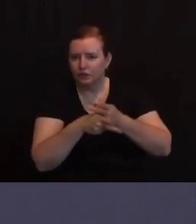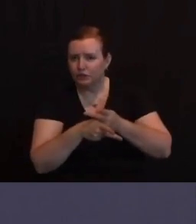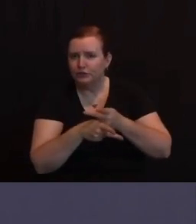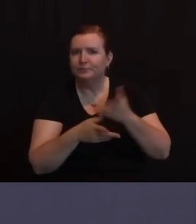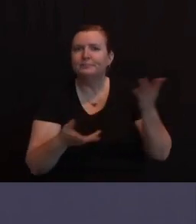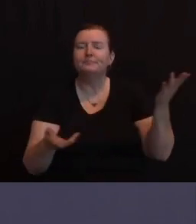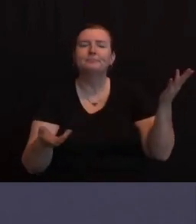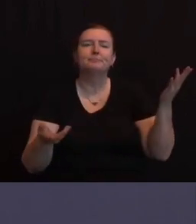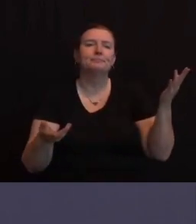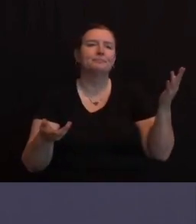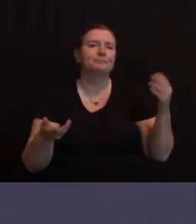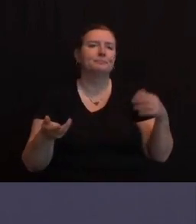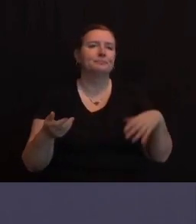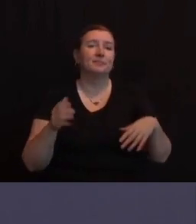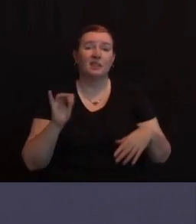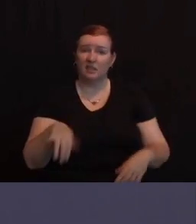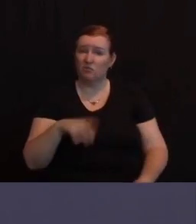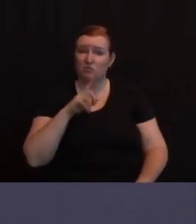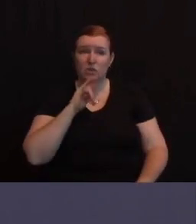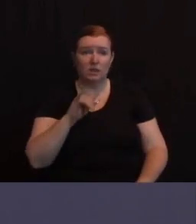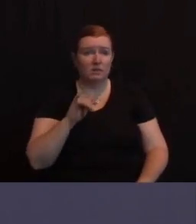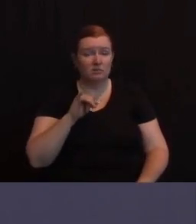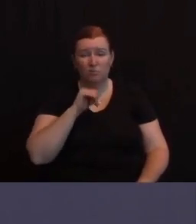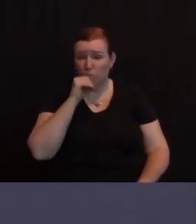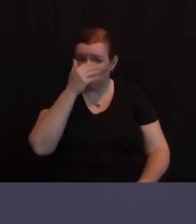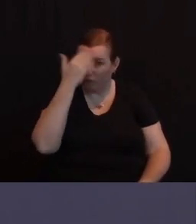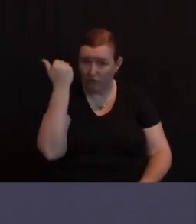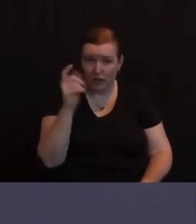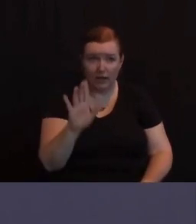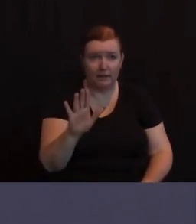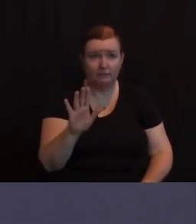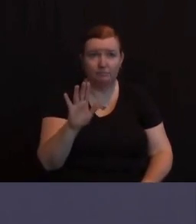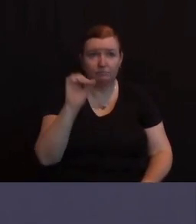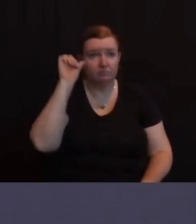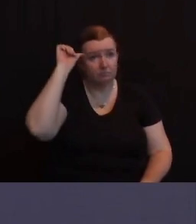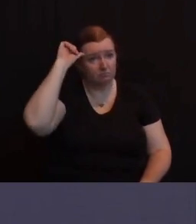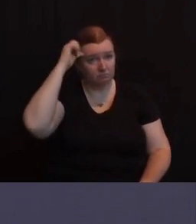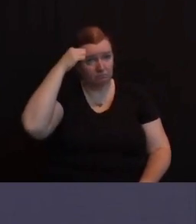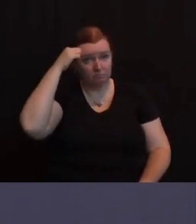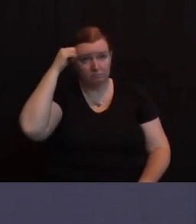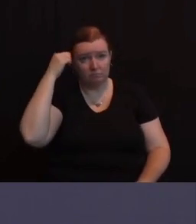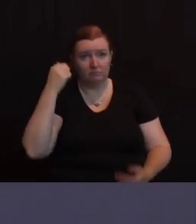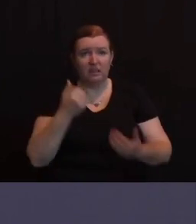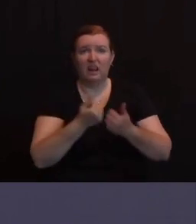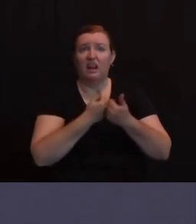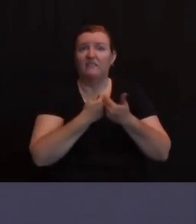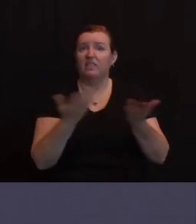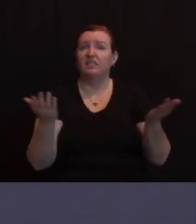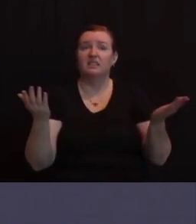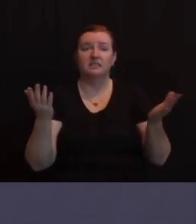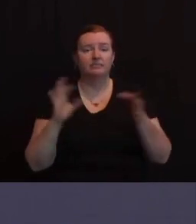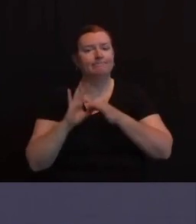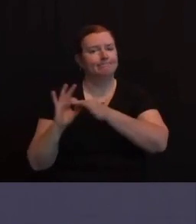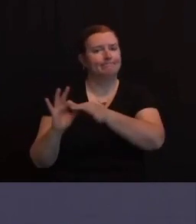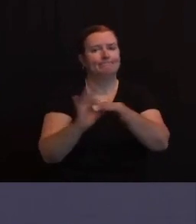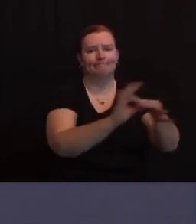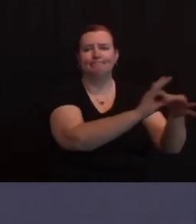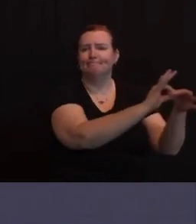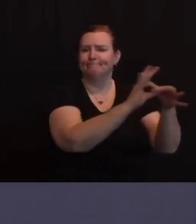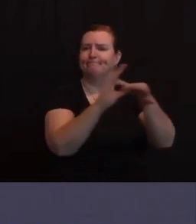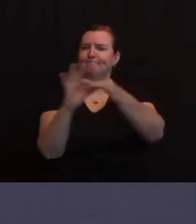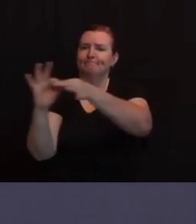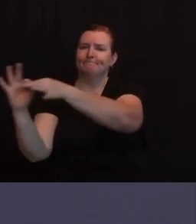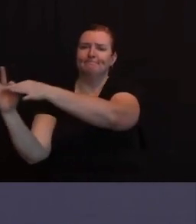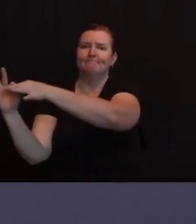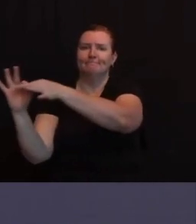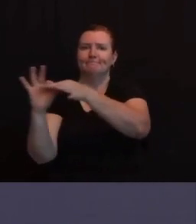and we can't forget that if you make the hip bone is connected to the thigh bone. You make a decision about education here, you trigger other decisions and